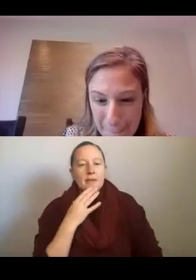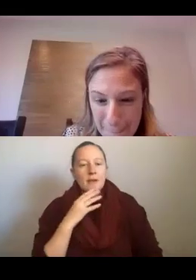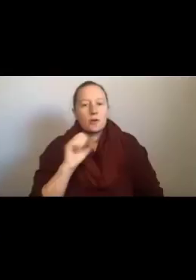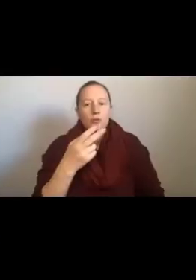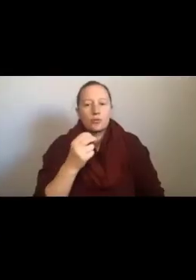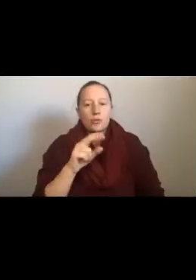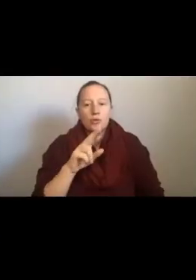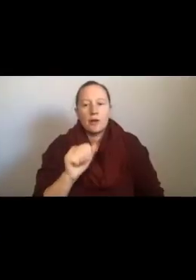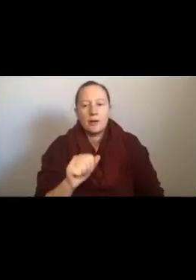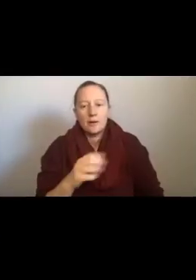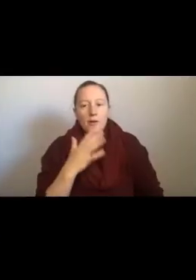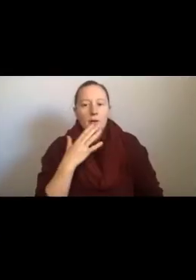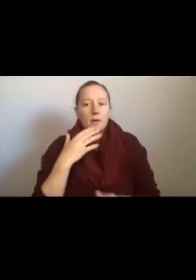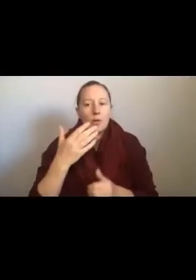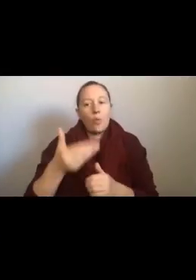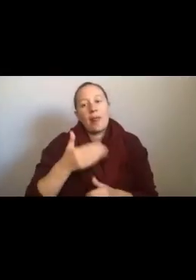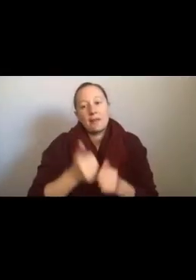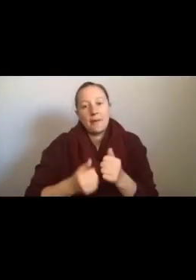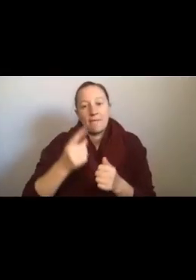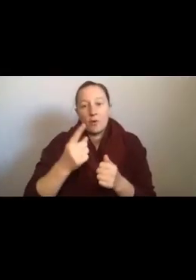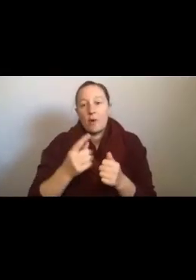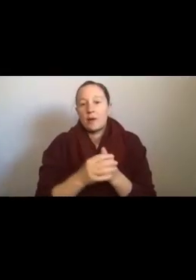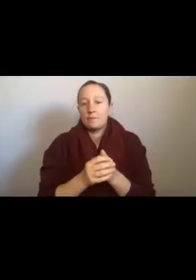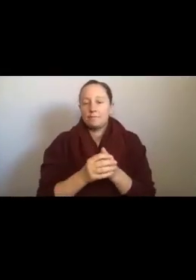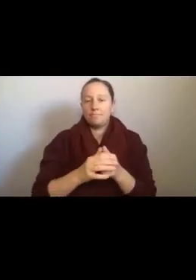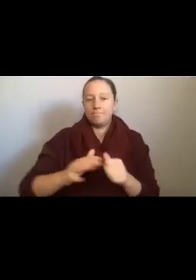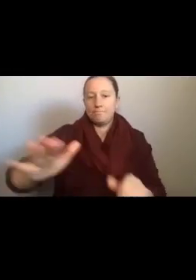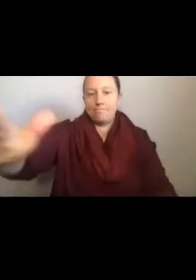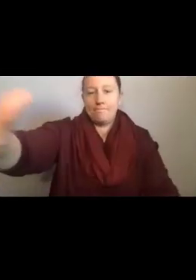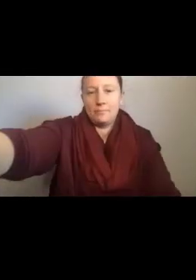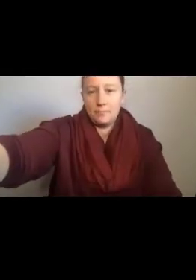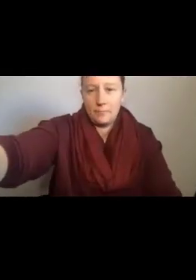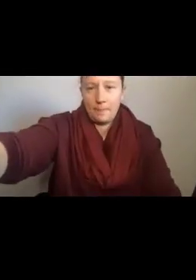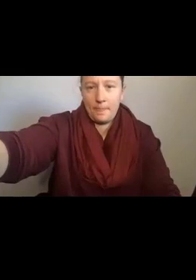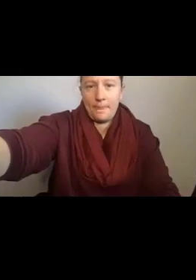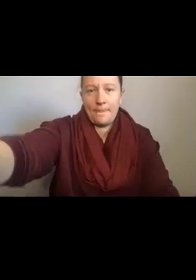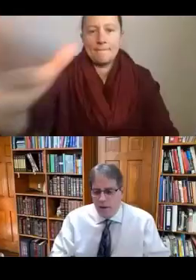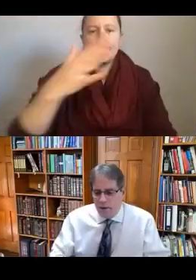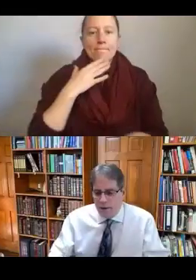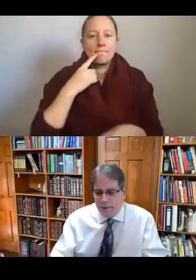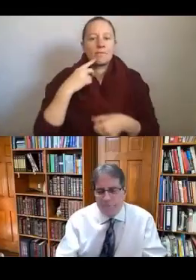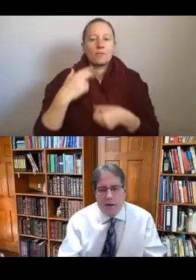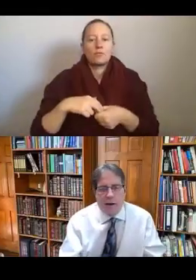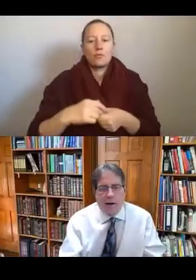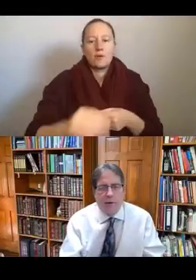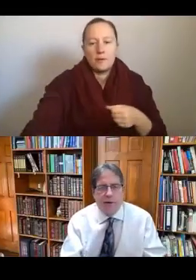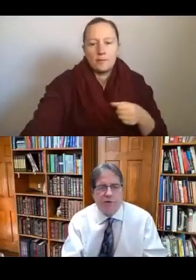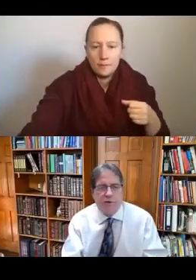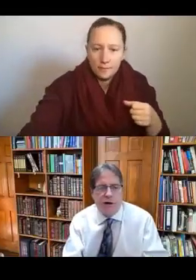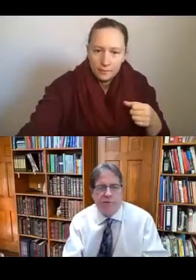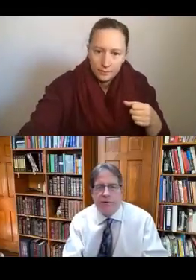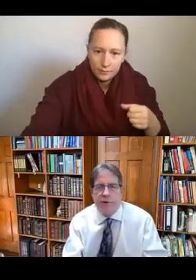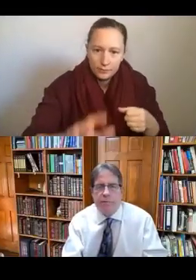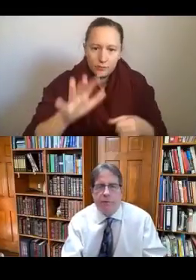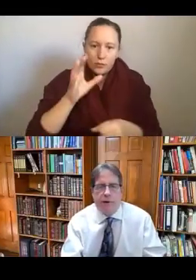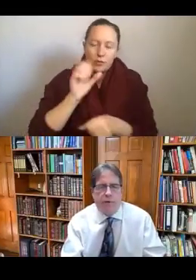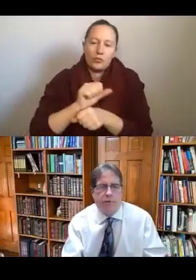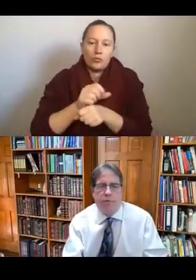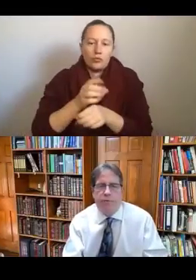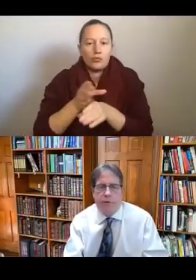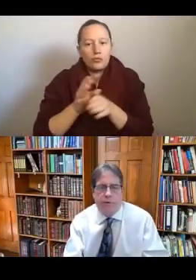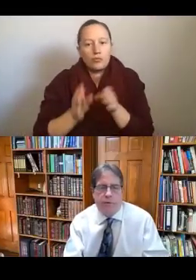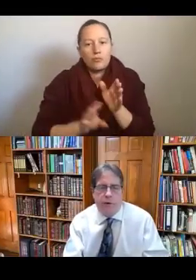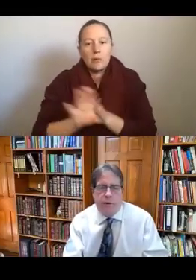Welcome everybody. It's nice for you to join our Career Development Award presentation. I'm going to start off with a